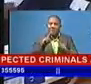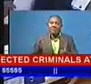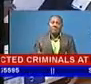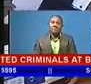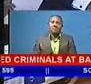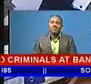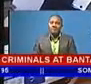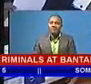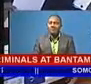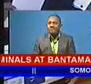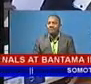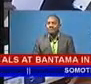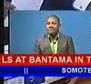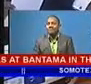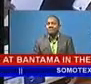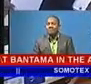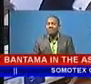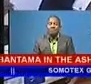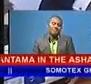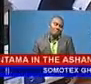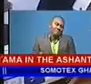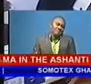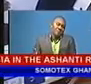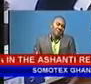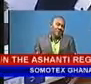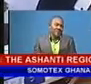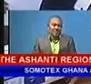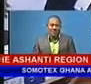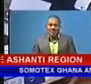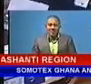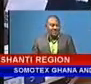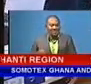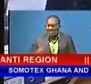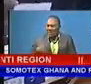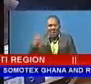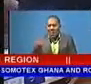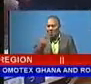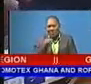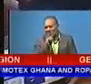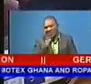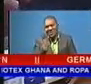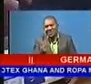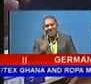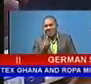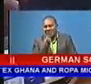I mean... And there's been a ruling on this. I'm not fond of doing that. There was a ruling this time.